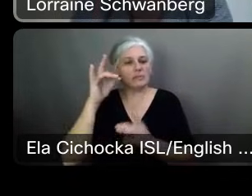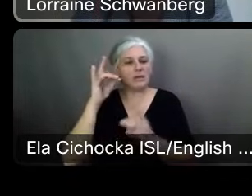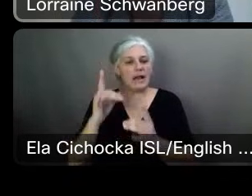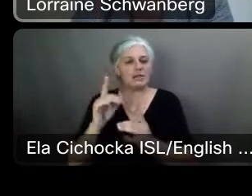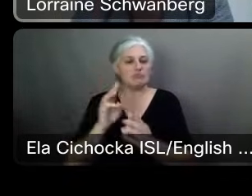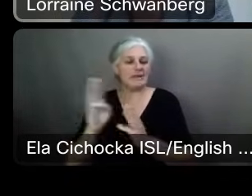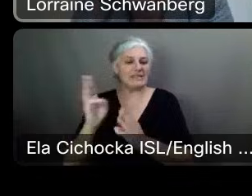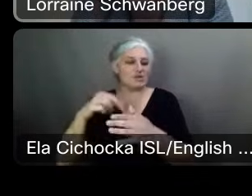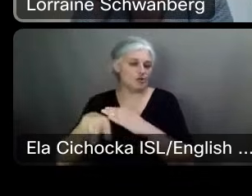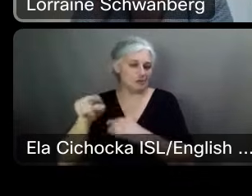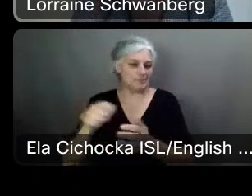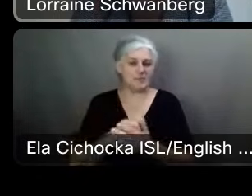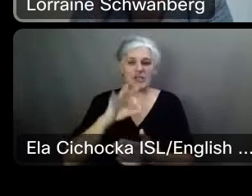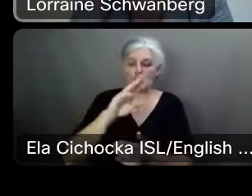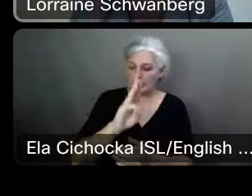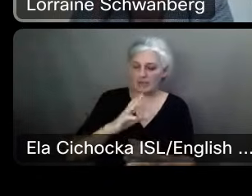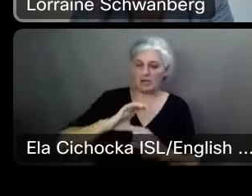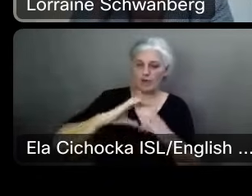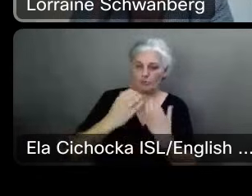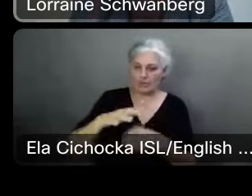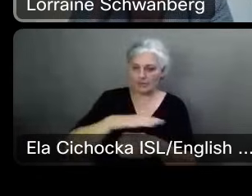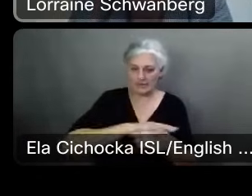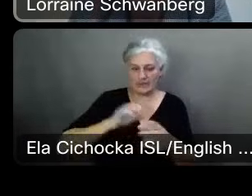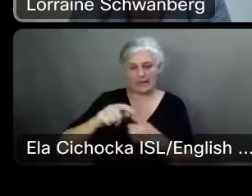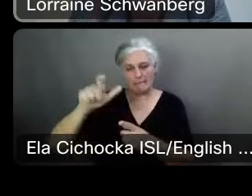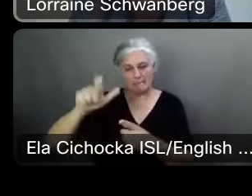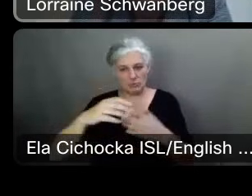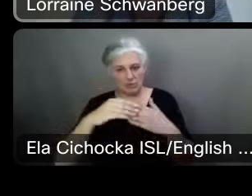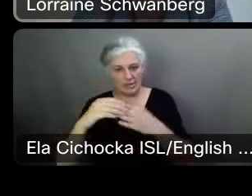this could be a GP in the community setting, it could be the patient's lead